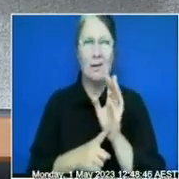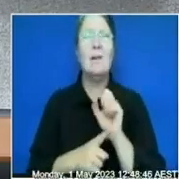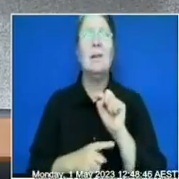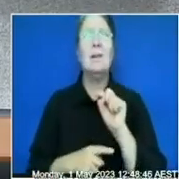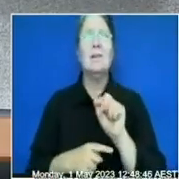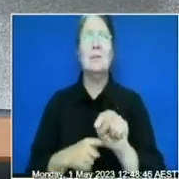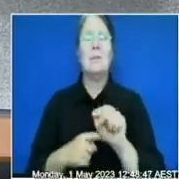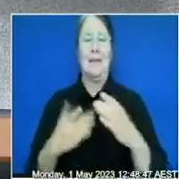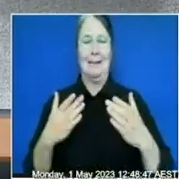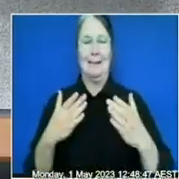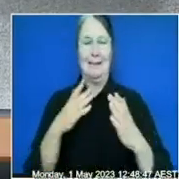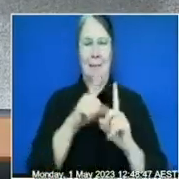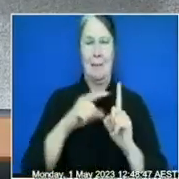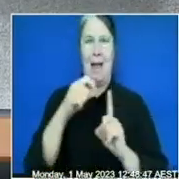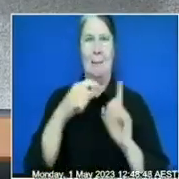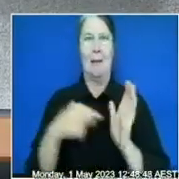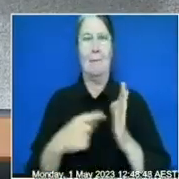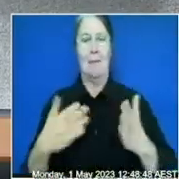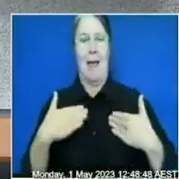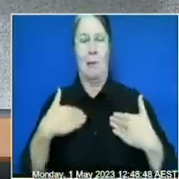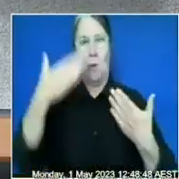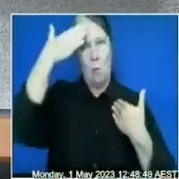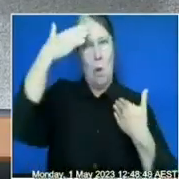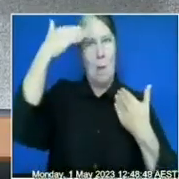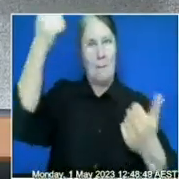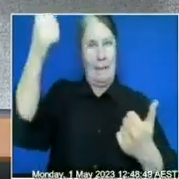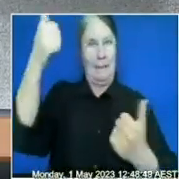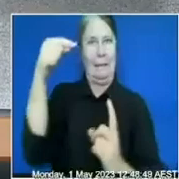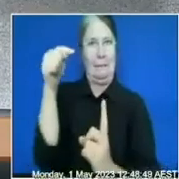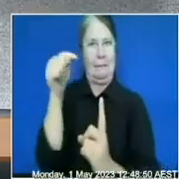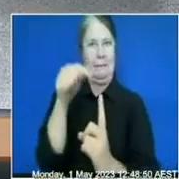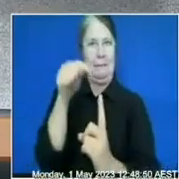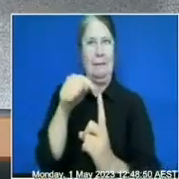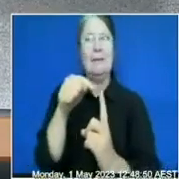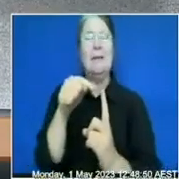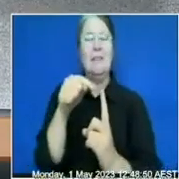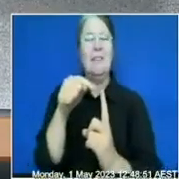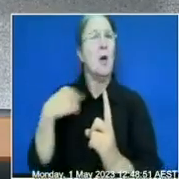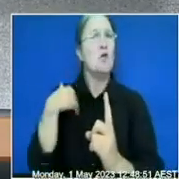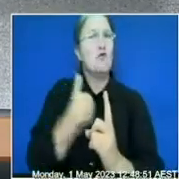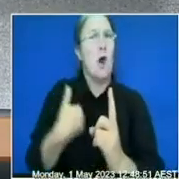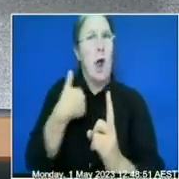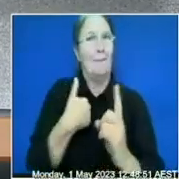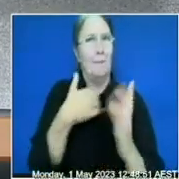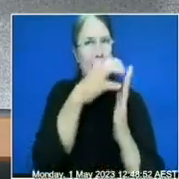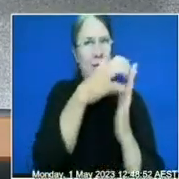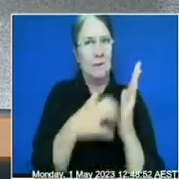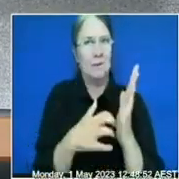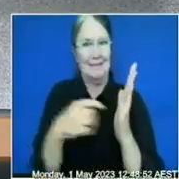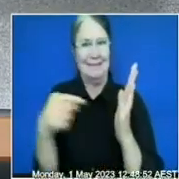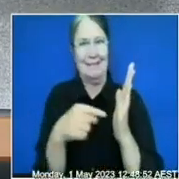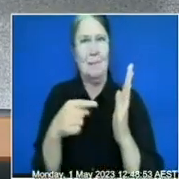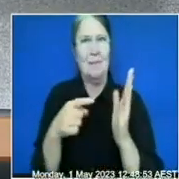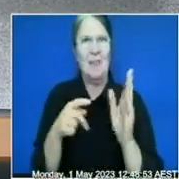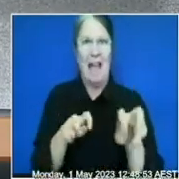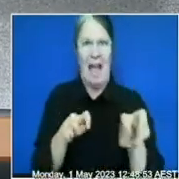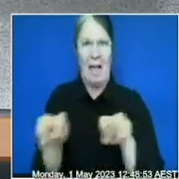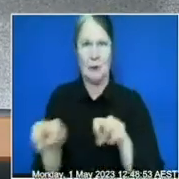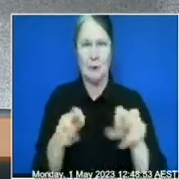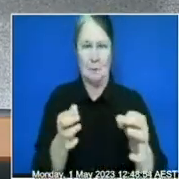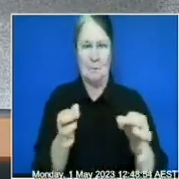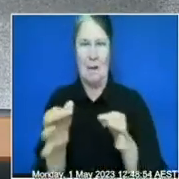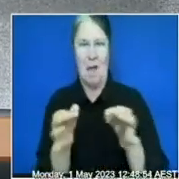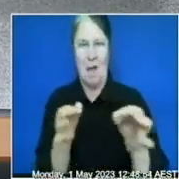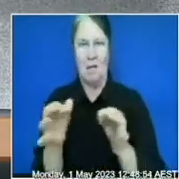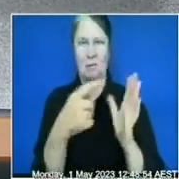but it has been developed with our ACCOs, and that there are priorities in that action plan for the